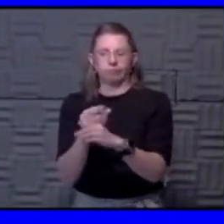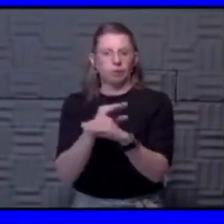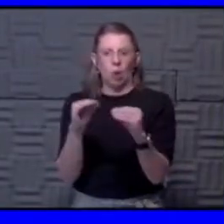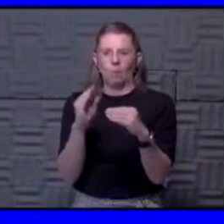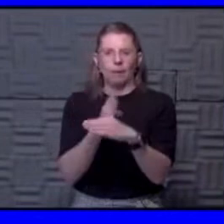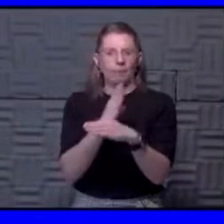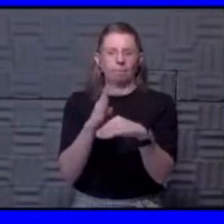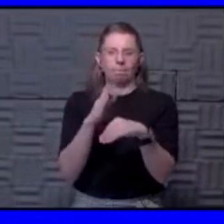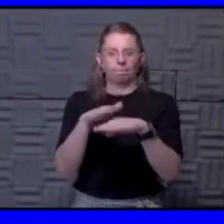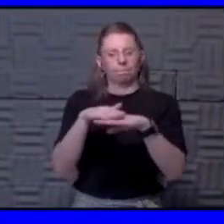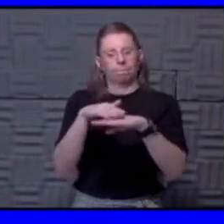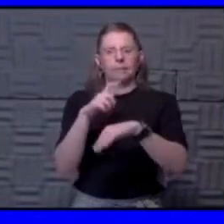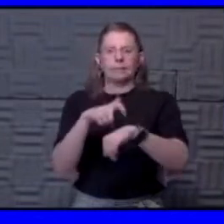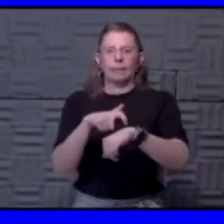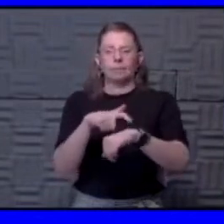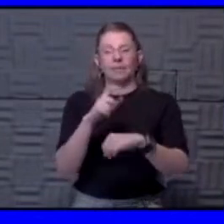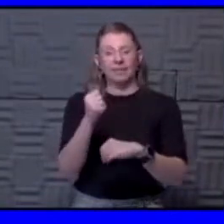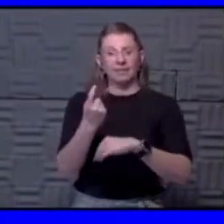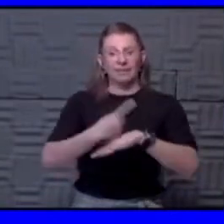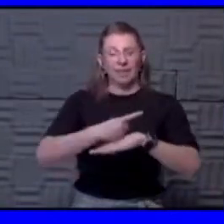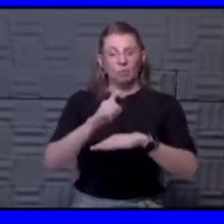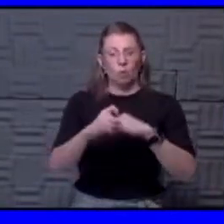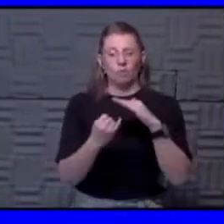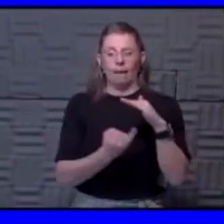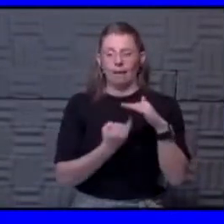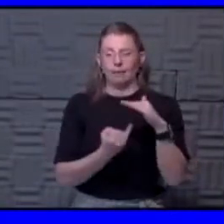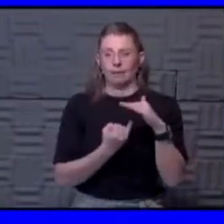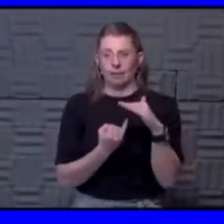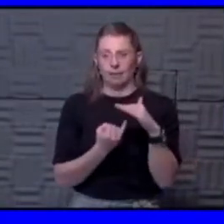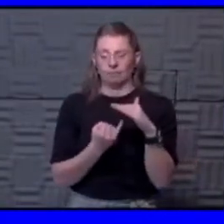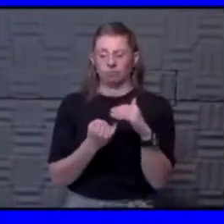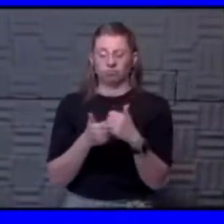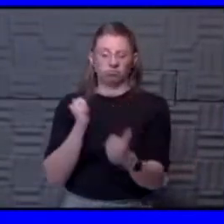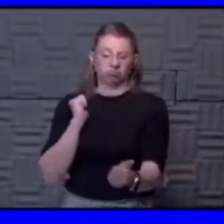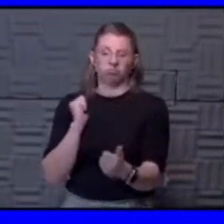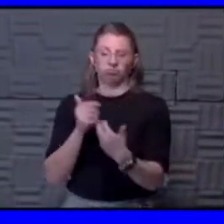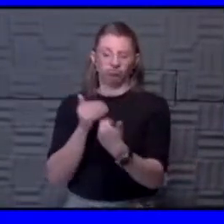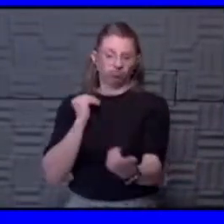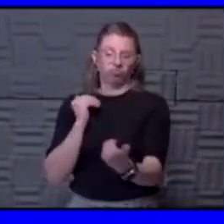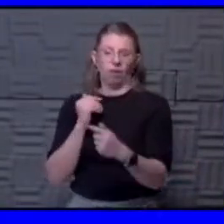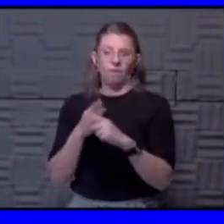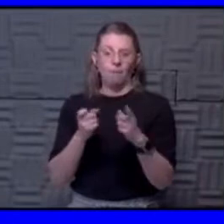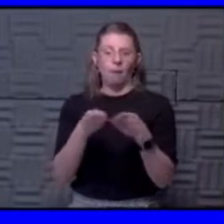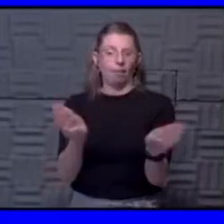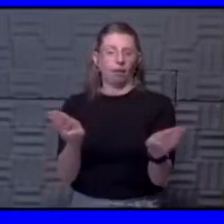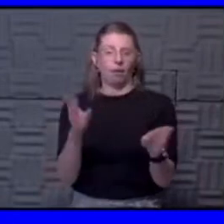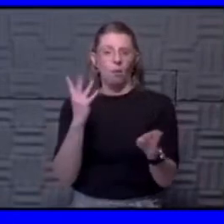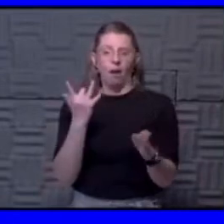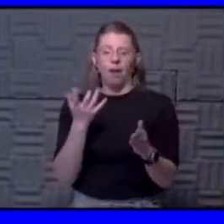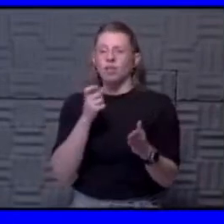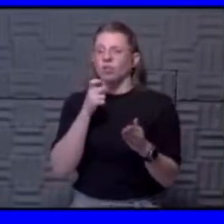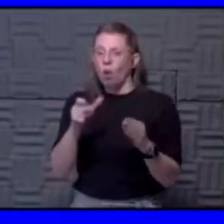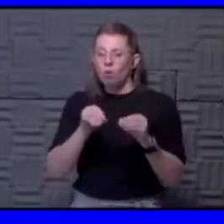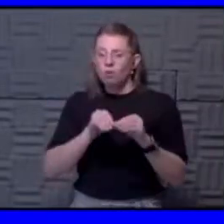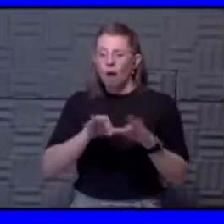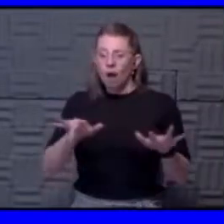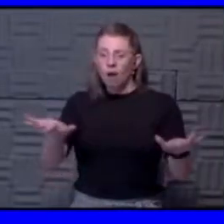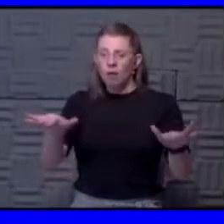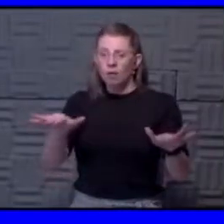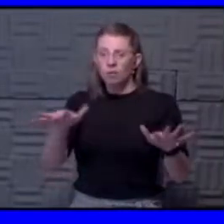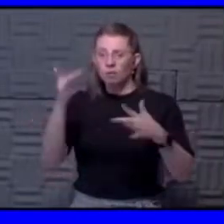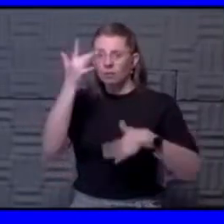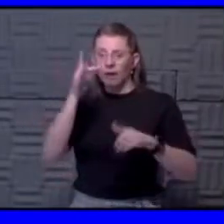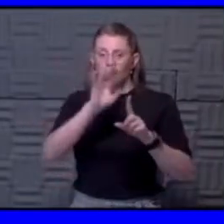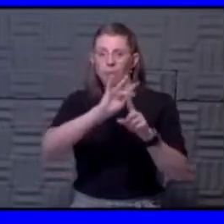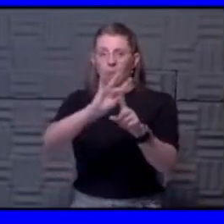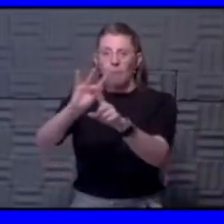want to wait that 10 days when you're supposed to be isolated and out of the public so that you don't infect other people.